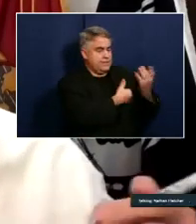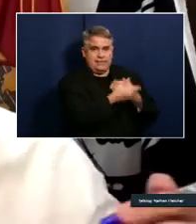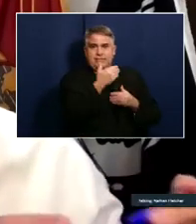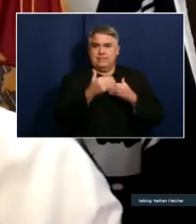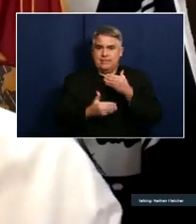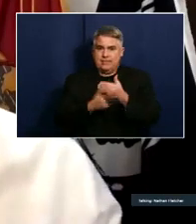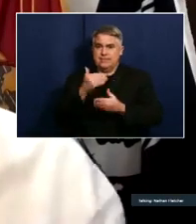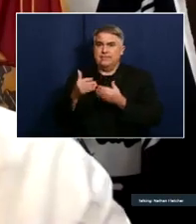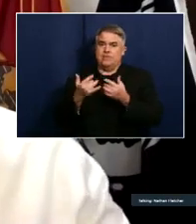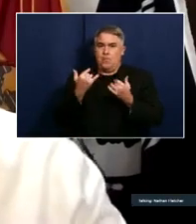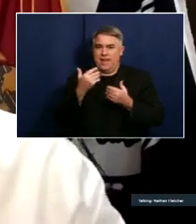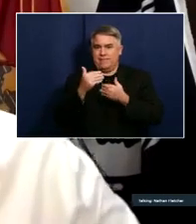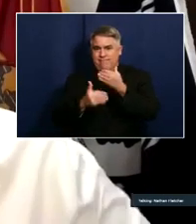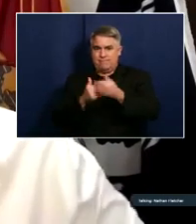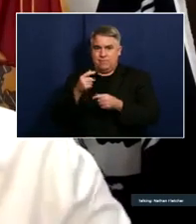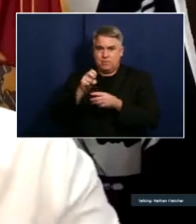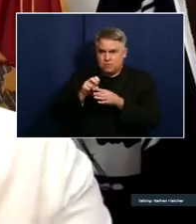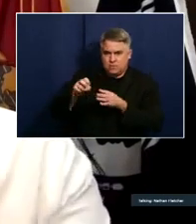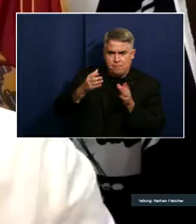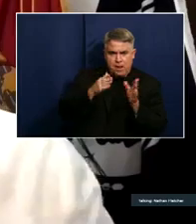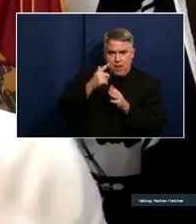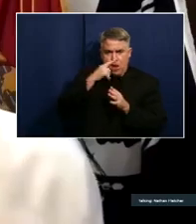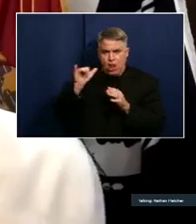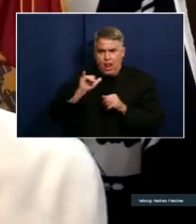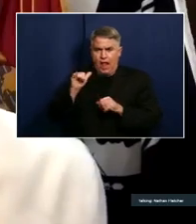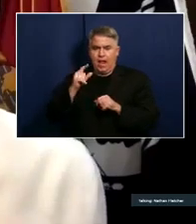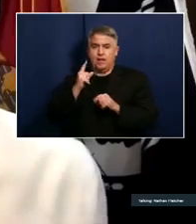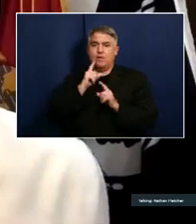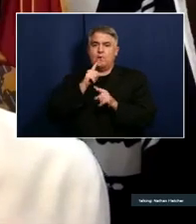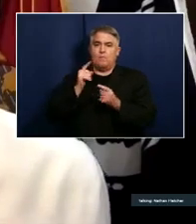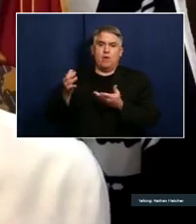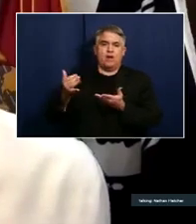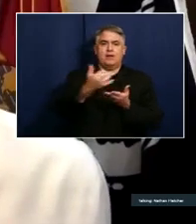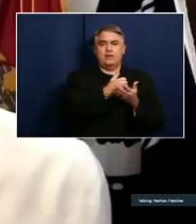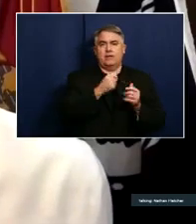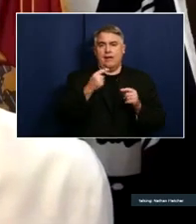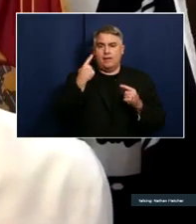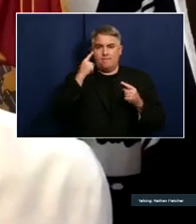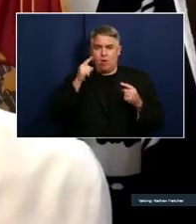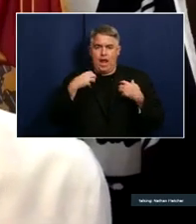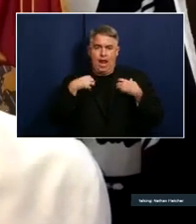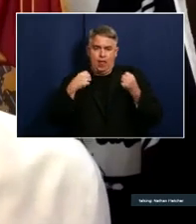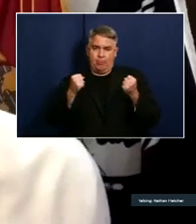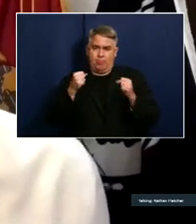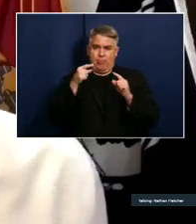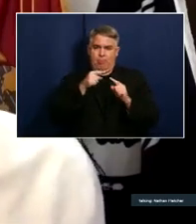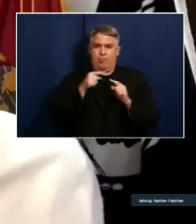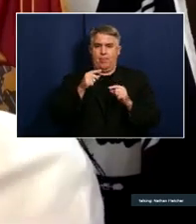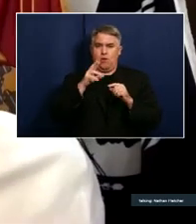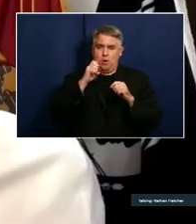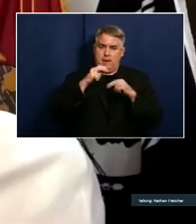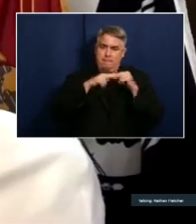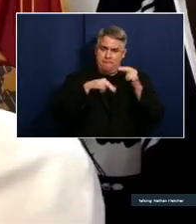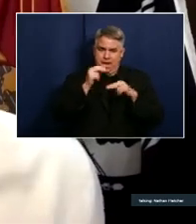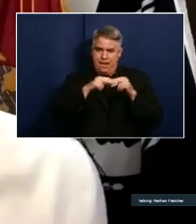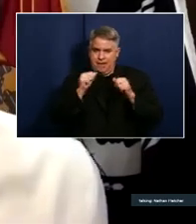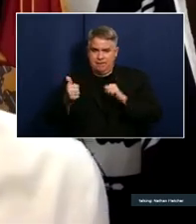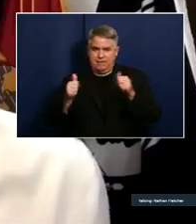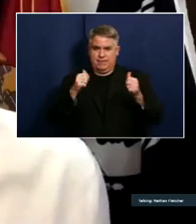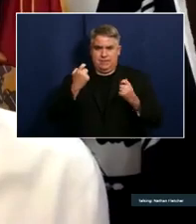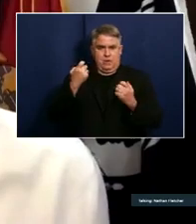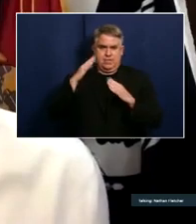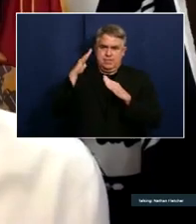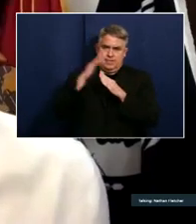from response to recovery and into rebuild. That we wanted to make our top county leadership